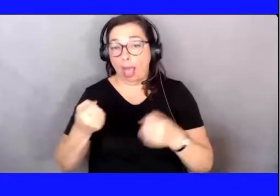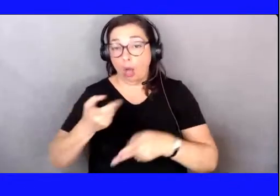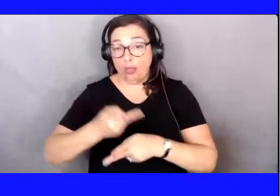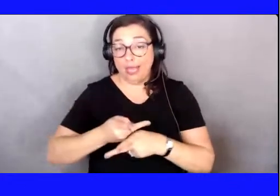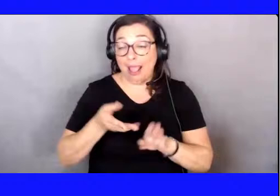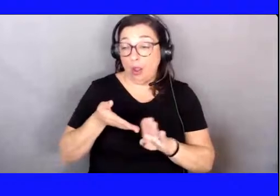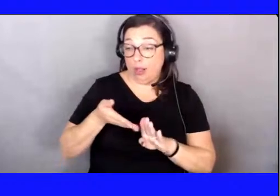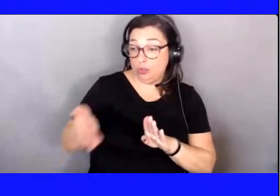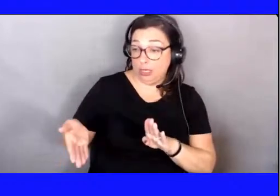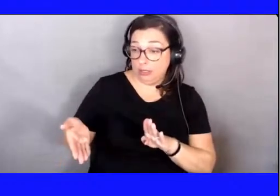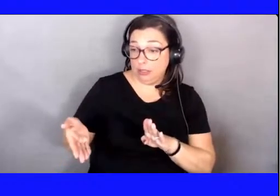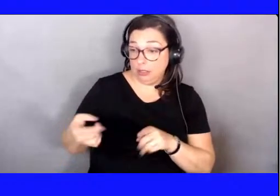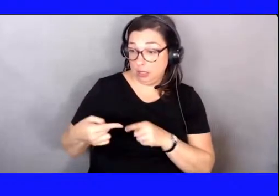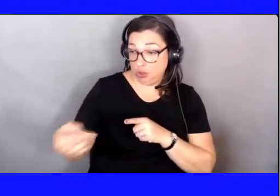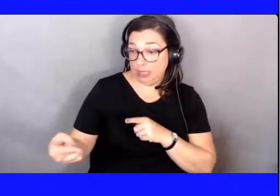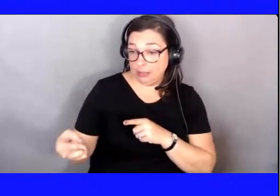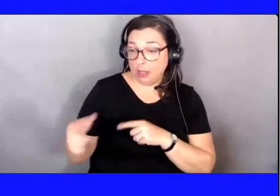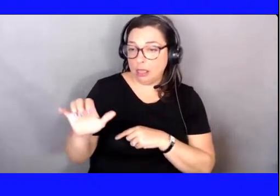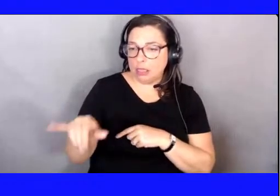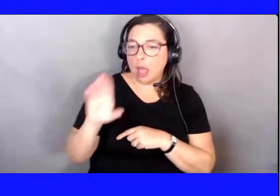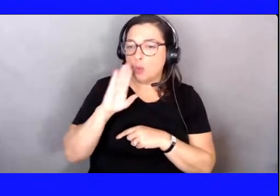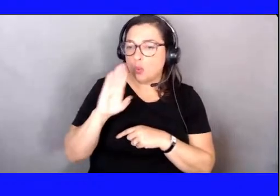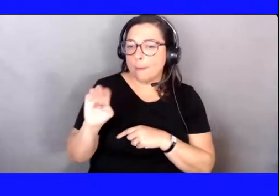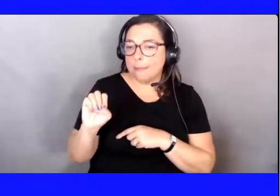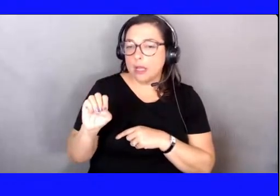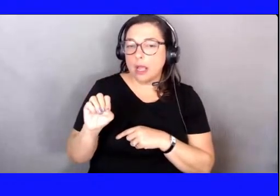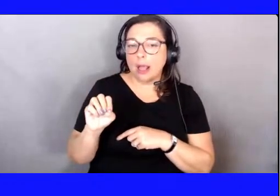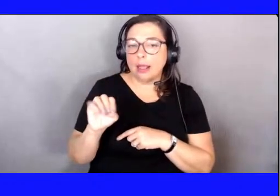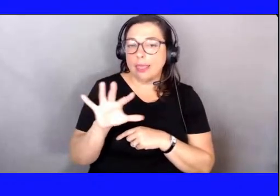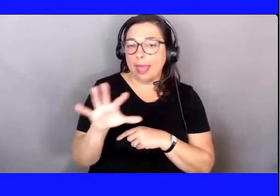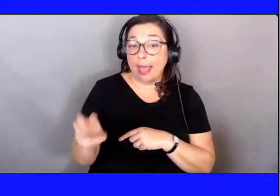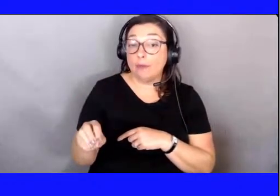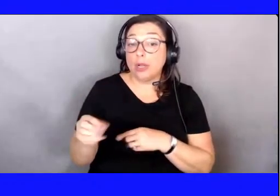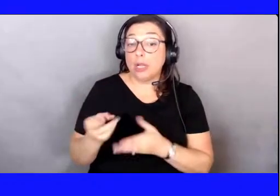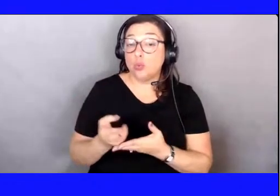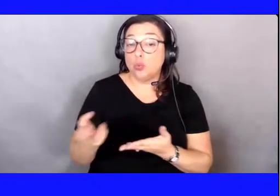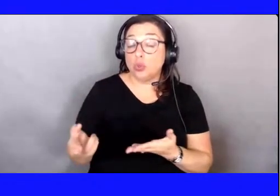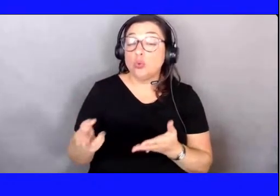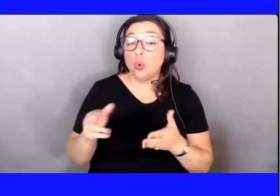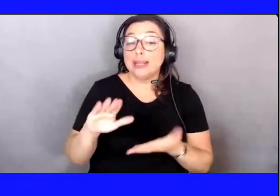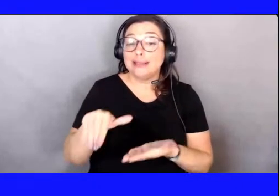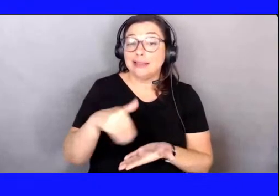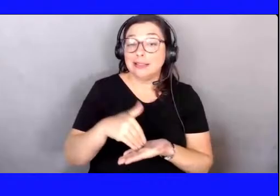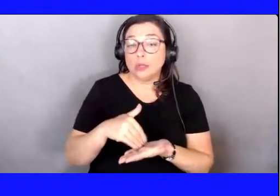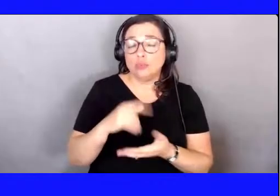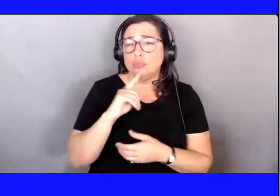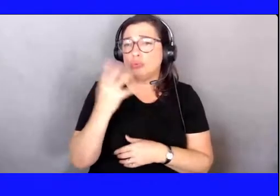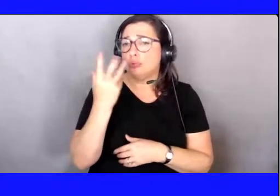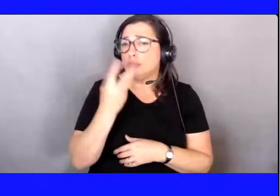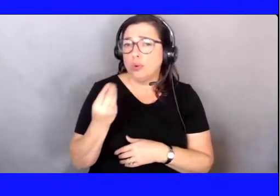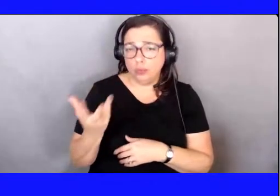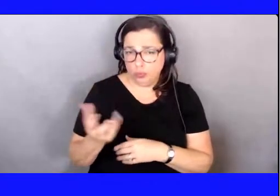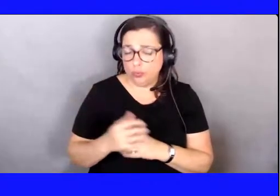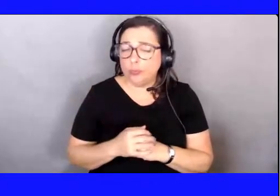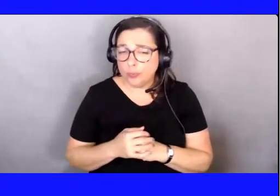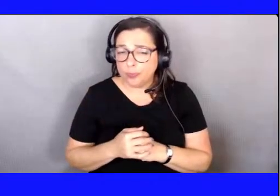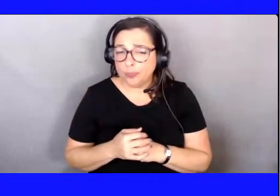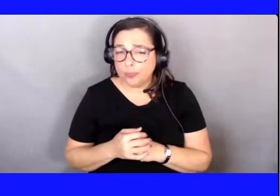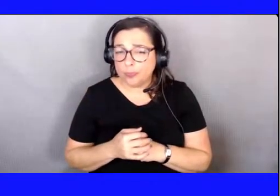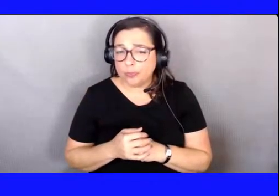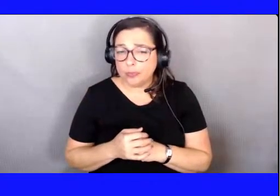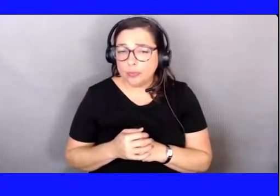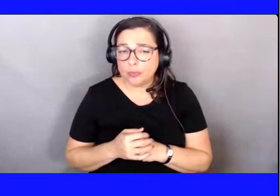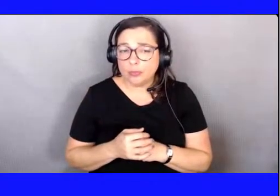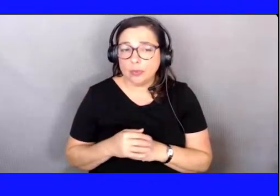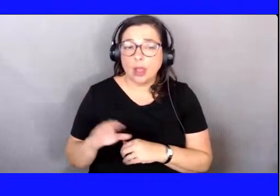to that, there will be the African Resource Center, again, really beautiful glassy storefront, and Bronx